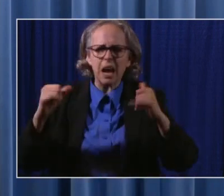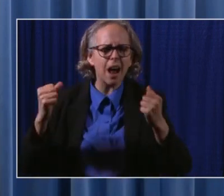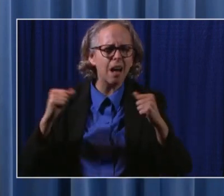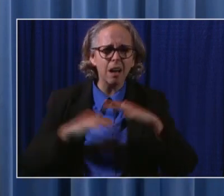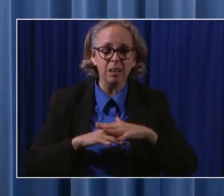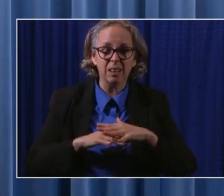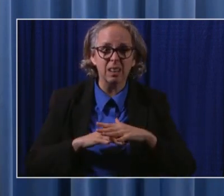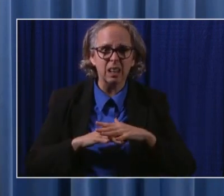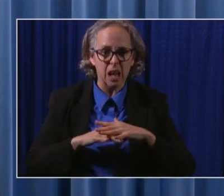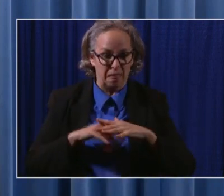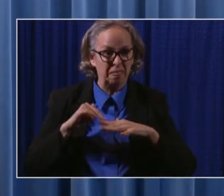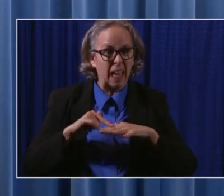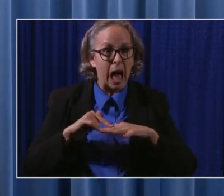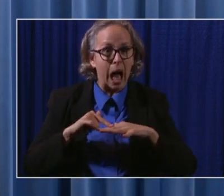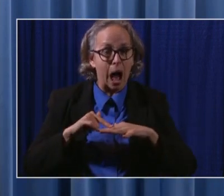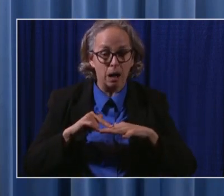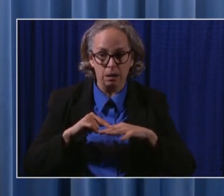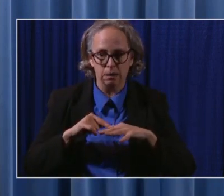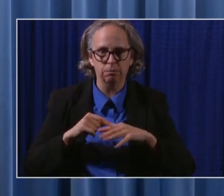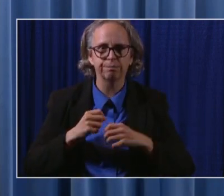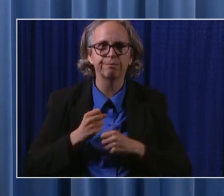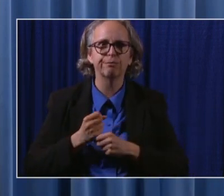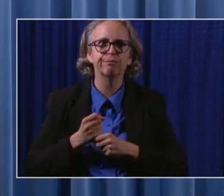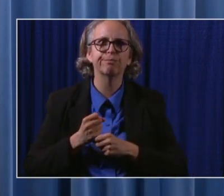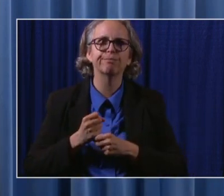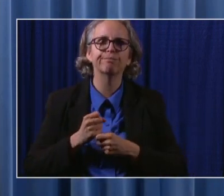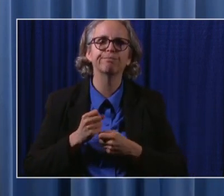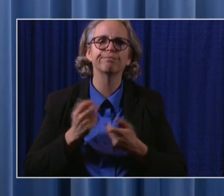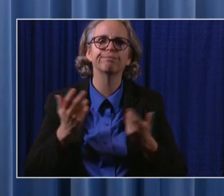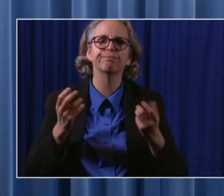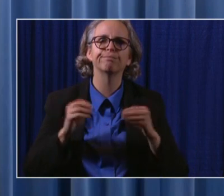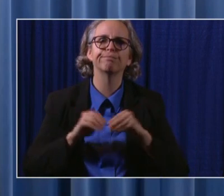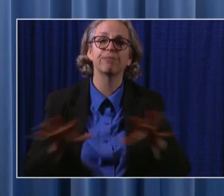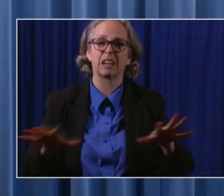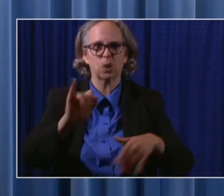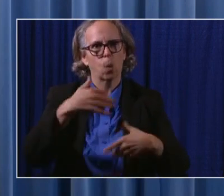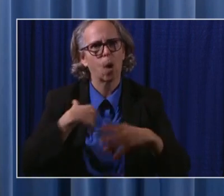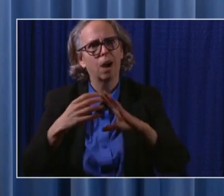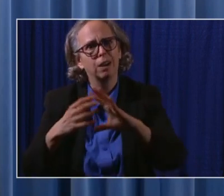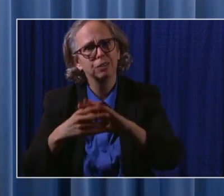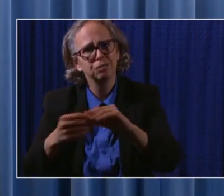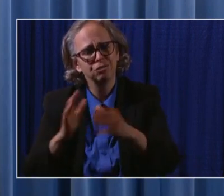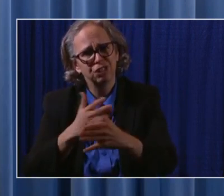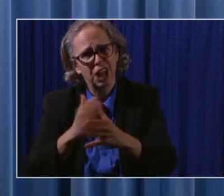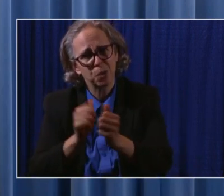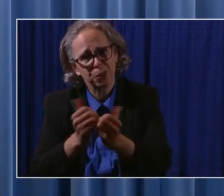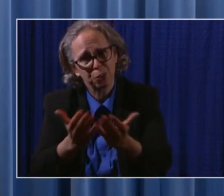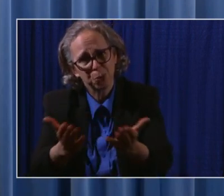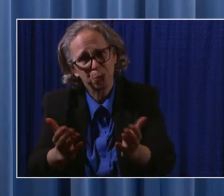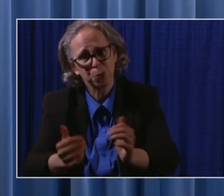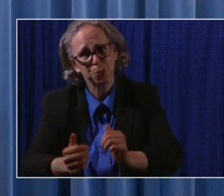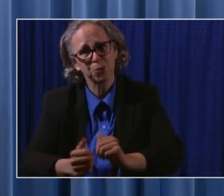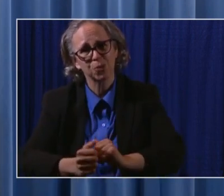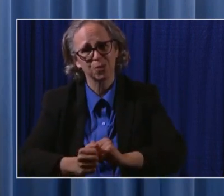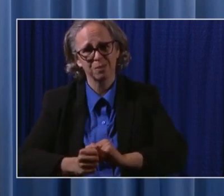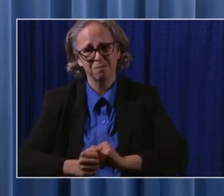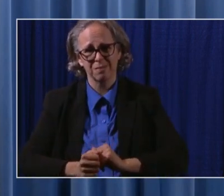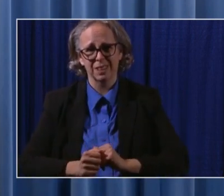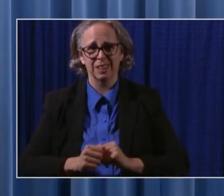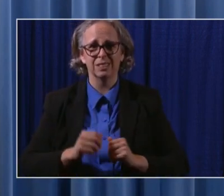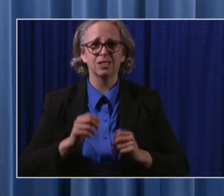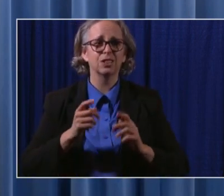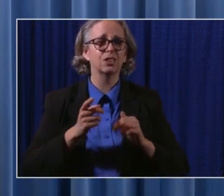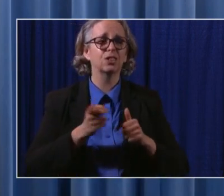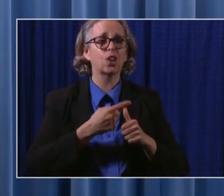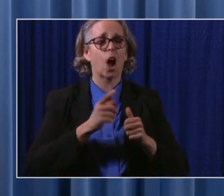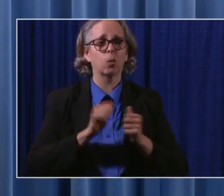outbreak. Couple stories. This began on a 40-minute ride from one county in